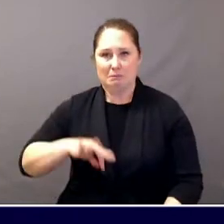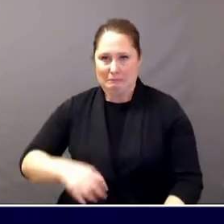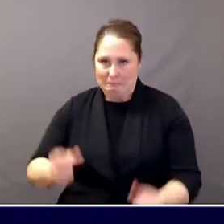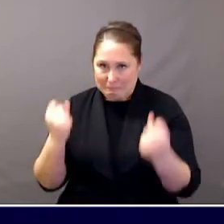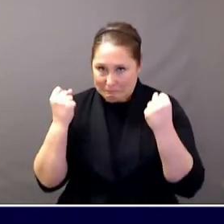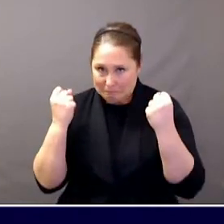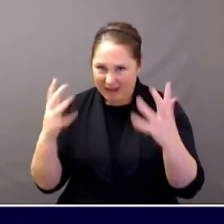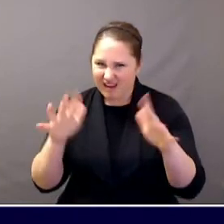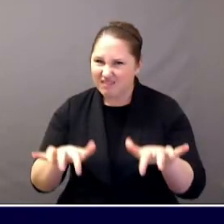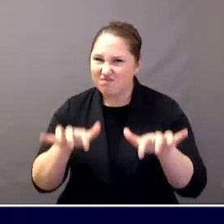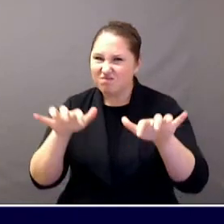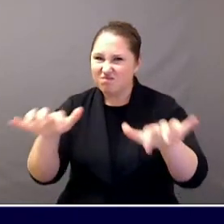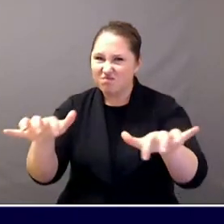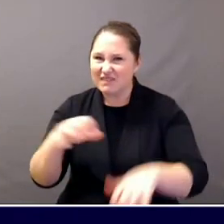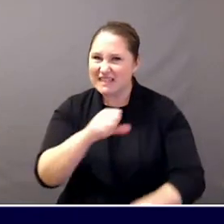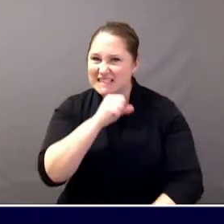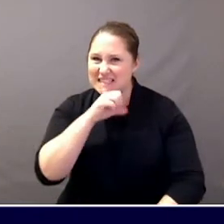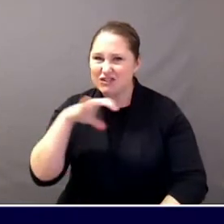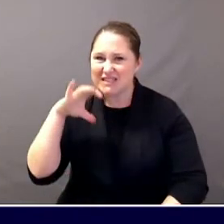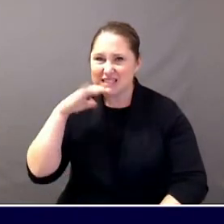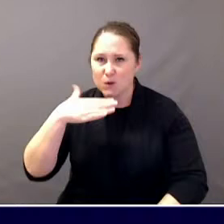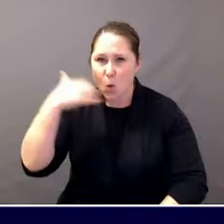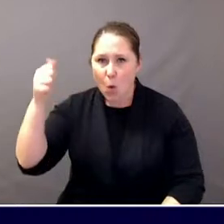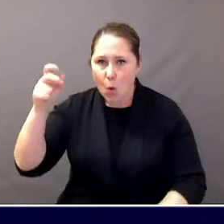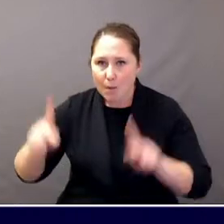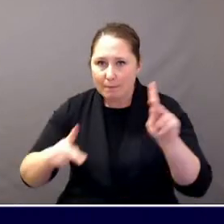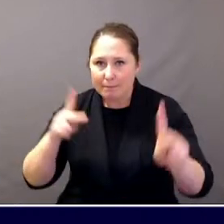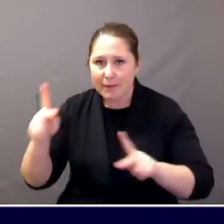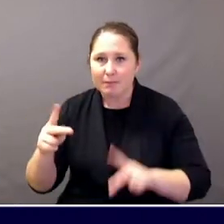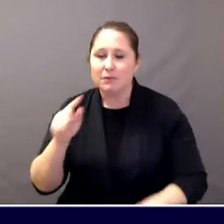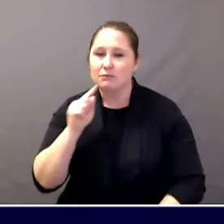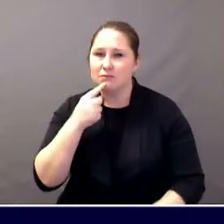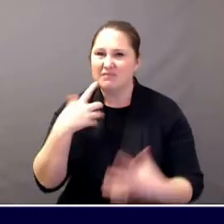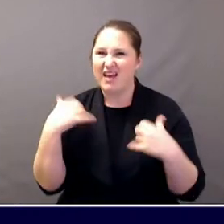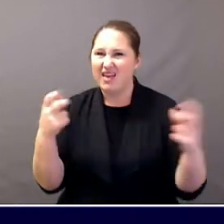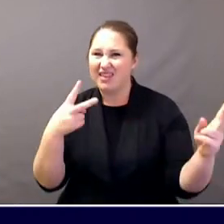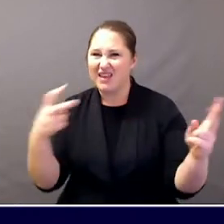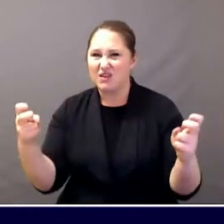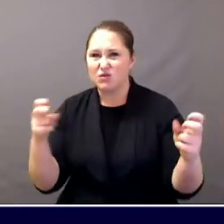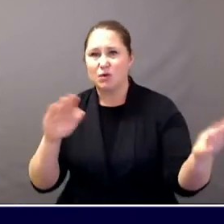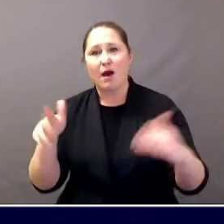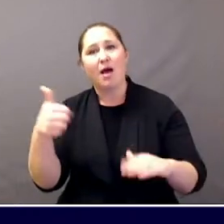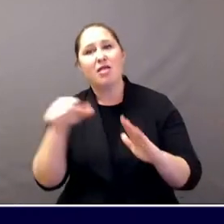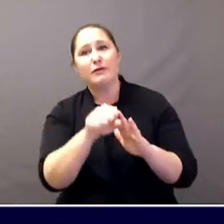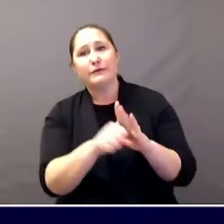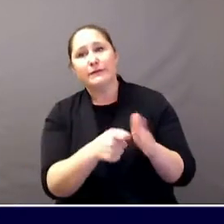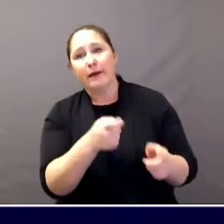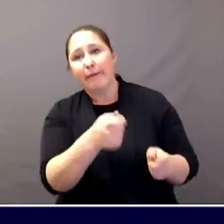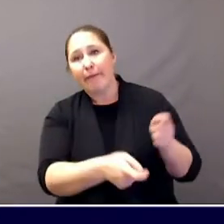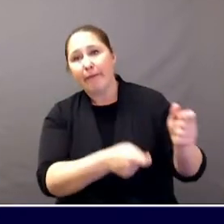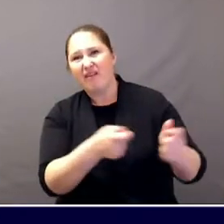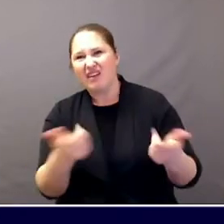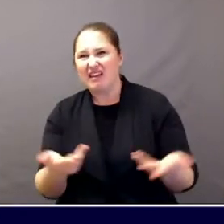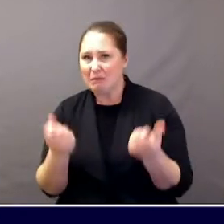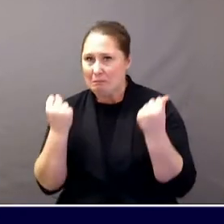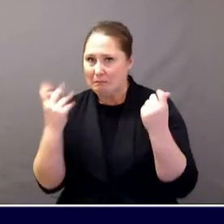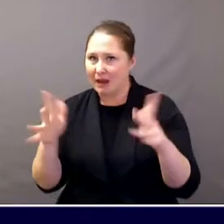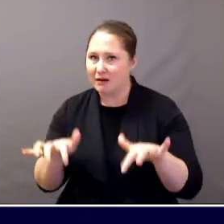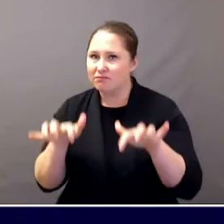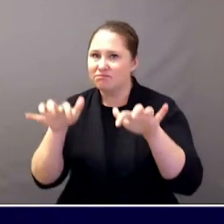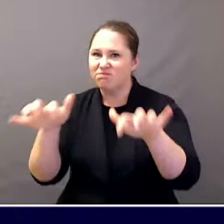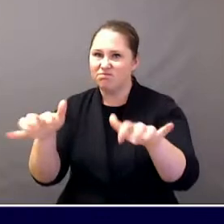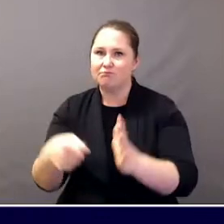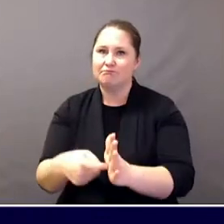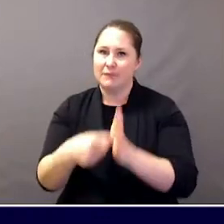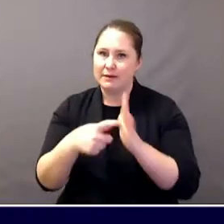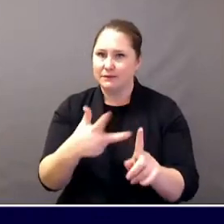and people with underlying health conditions, serious conditions, than other states do. We also know that COVID-19 poses a greater